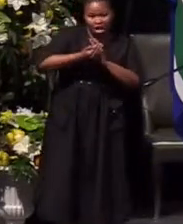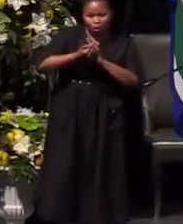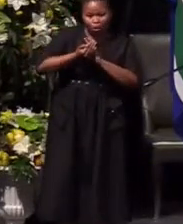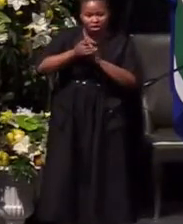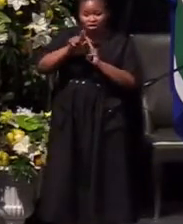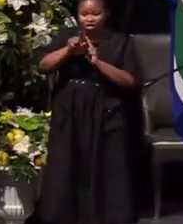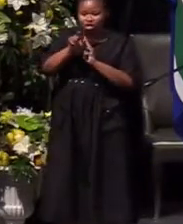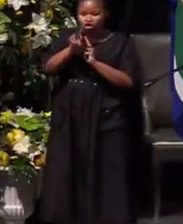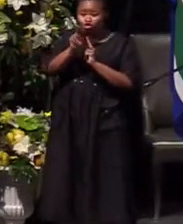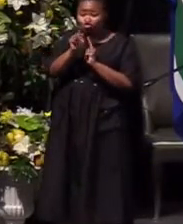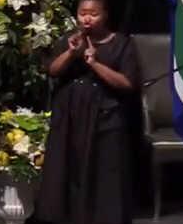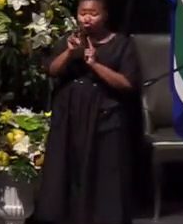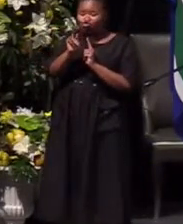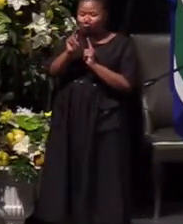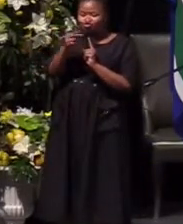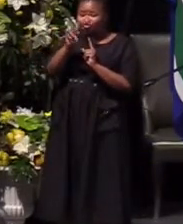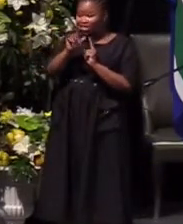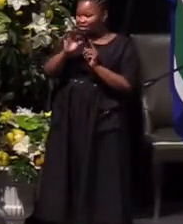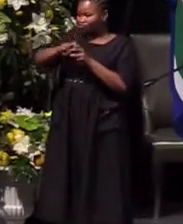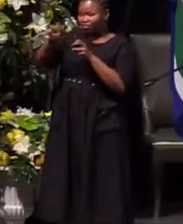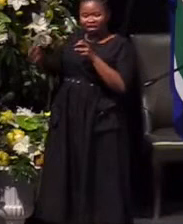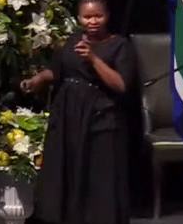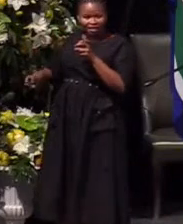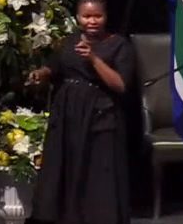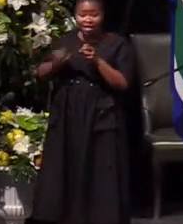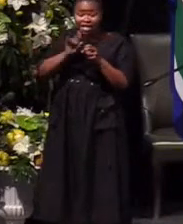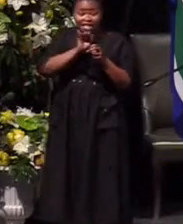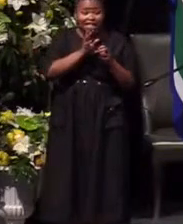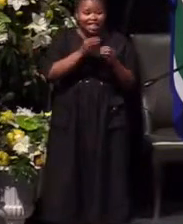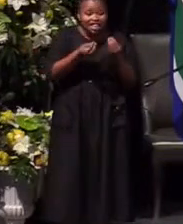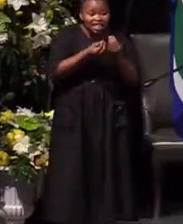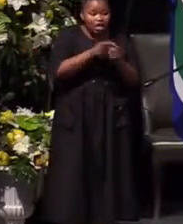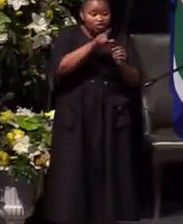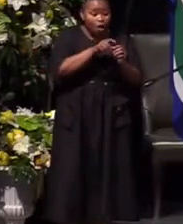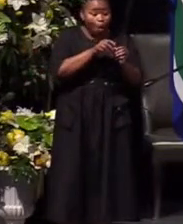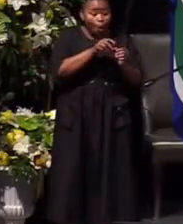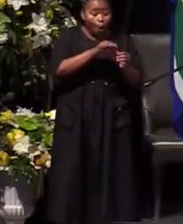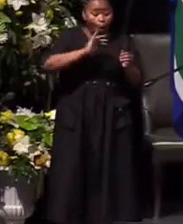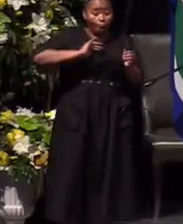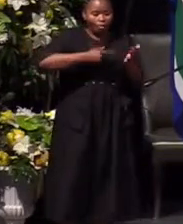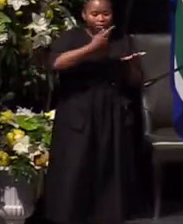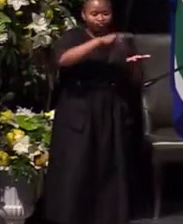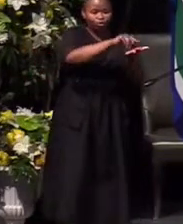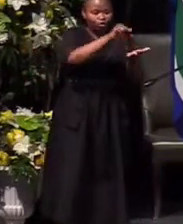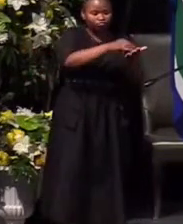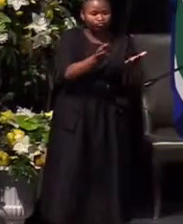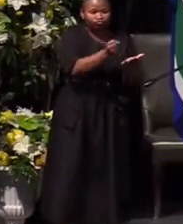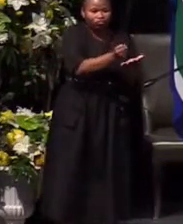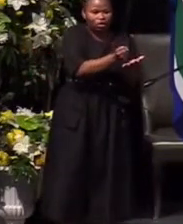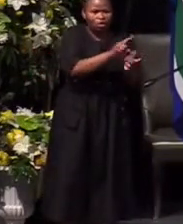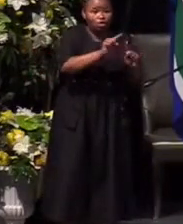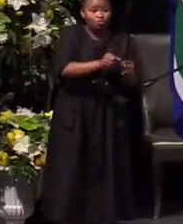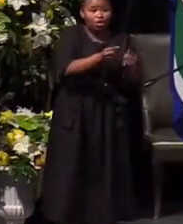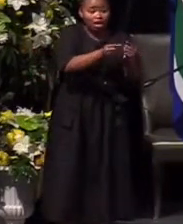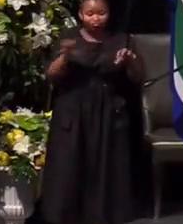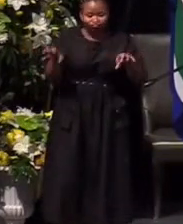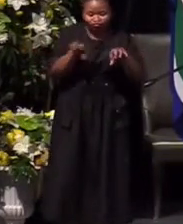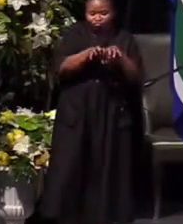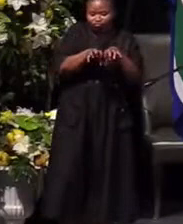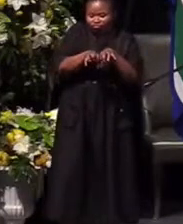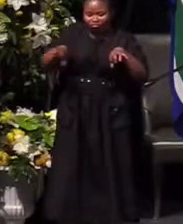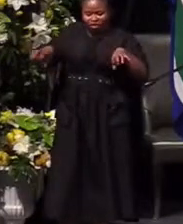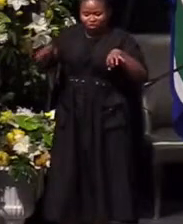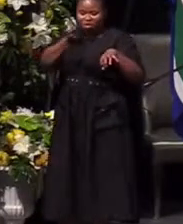left the argument in the interview was that if a woman occupies a post you can't substitute that with a